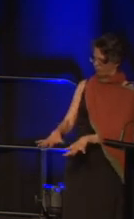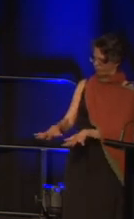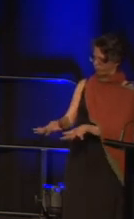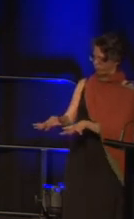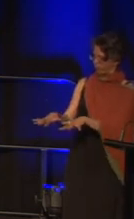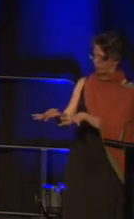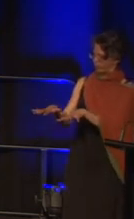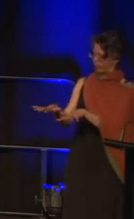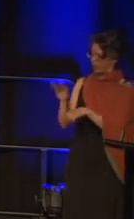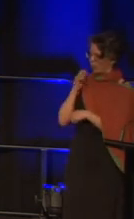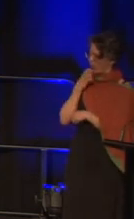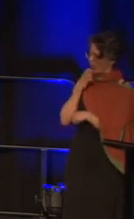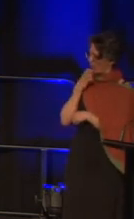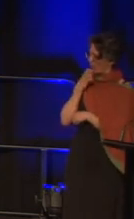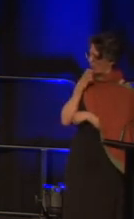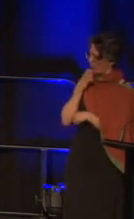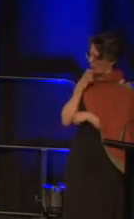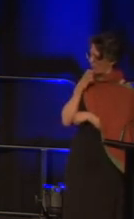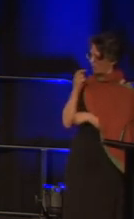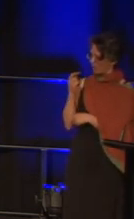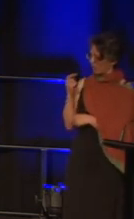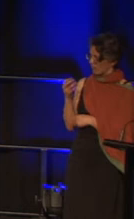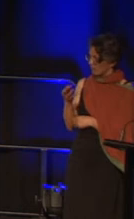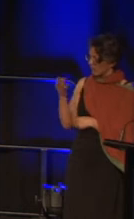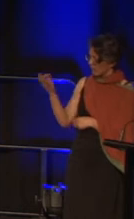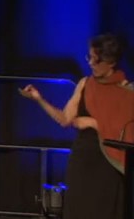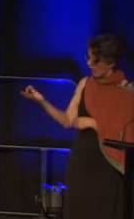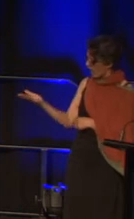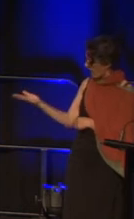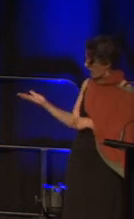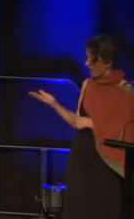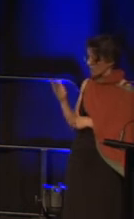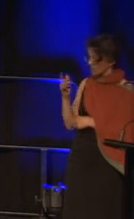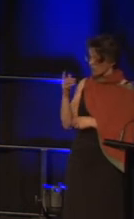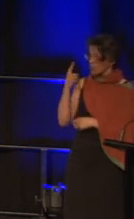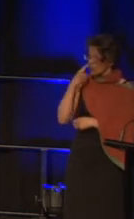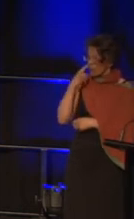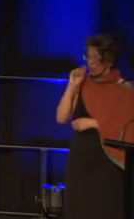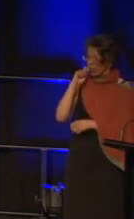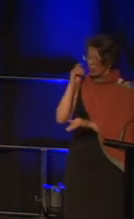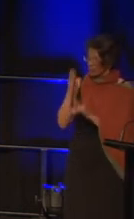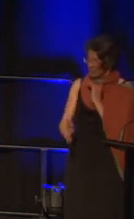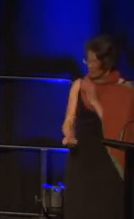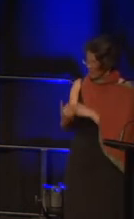occurs. Are the candidates in denial of climate change and of such an event ever happening?